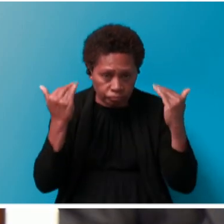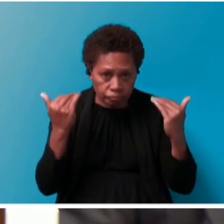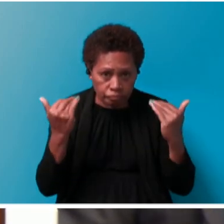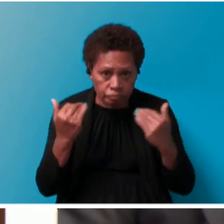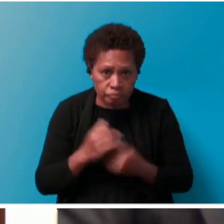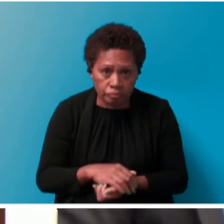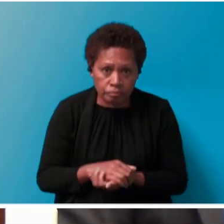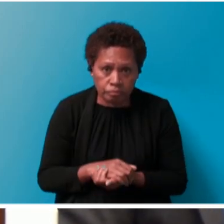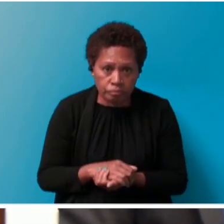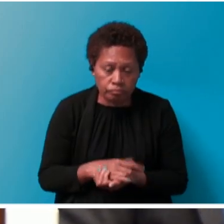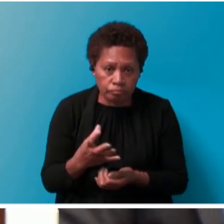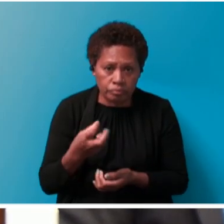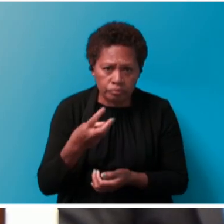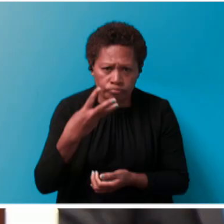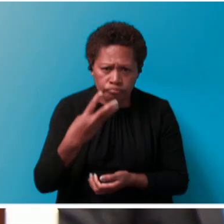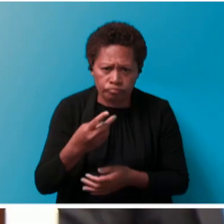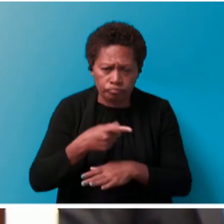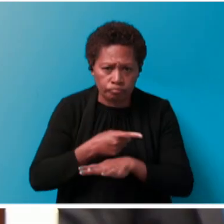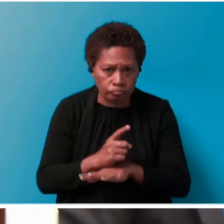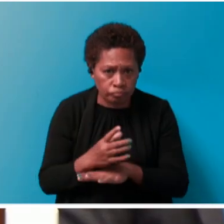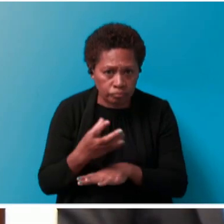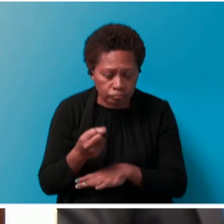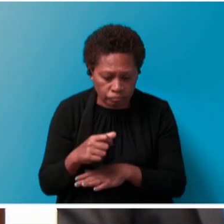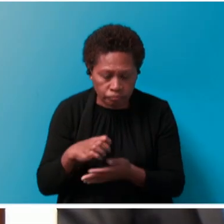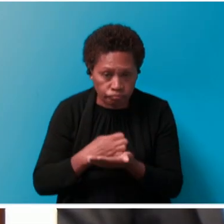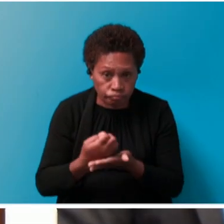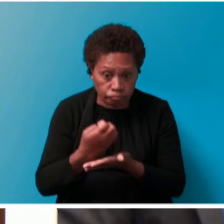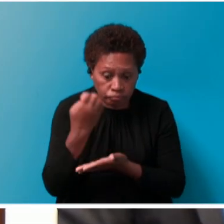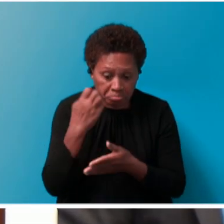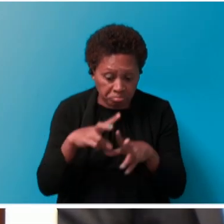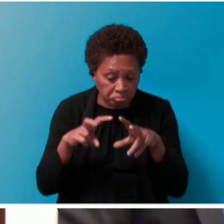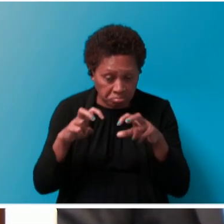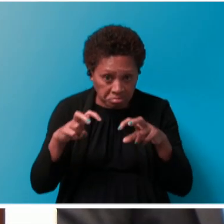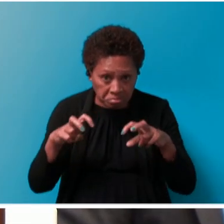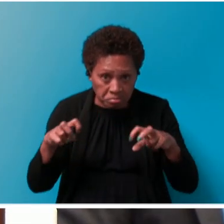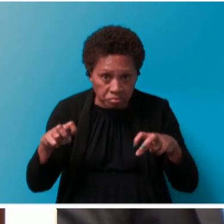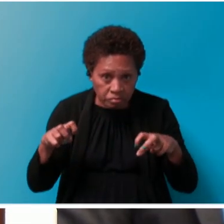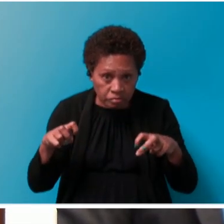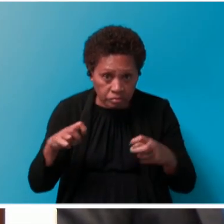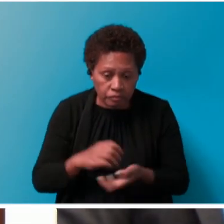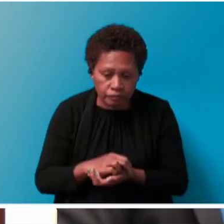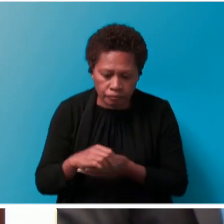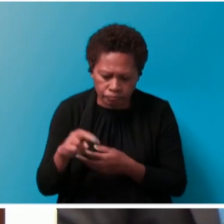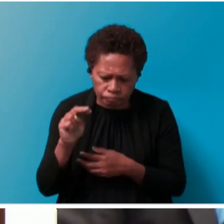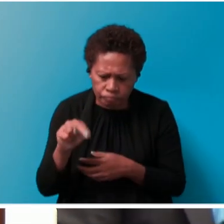undertook a comprehensive 3-week socio-economic survey to address the status and the needs of the